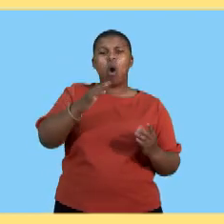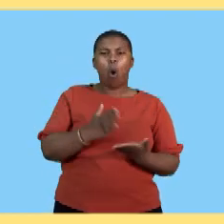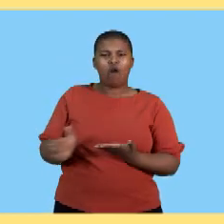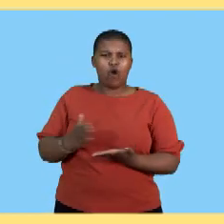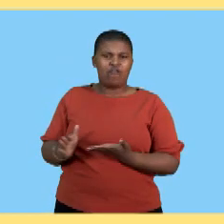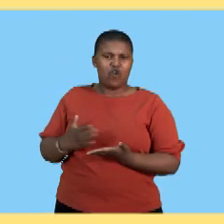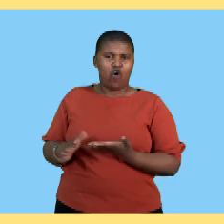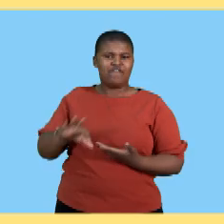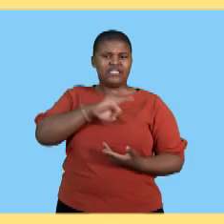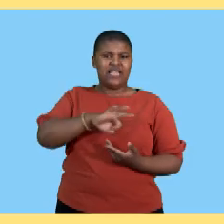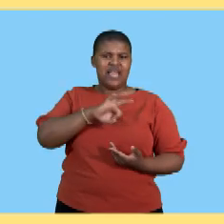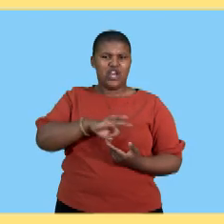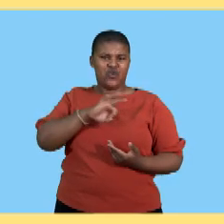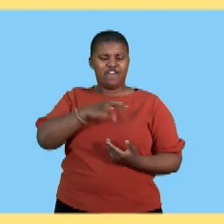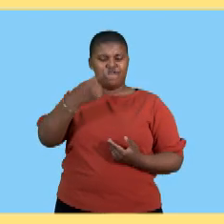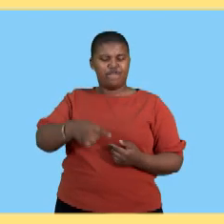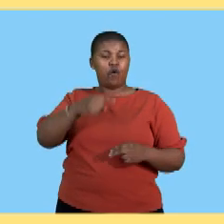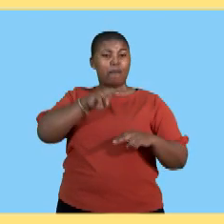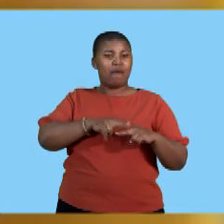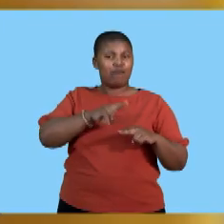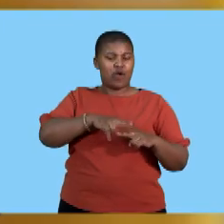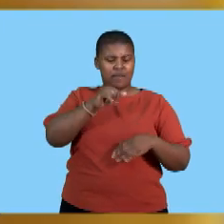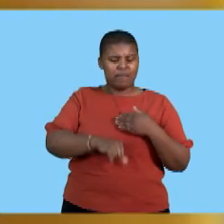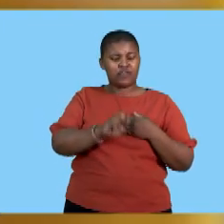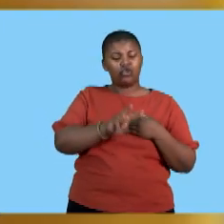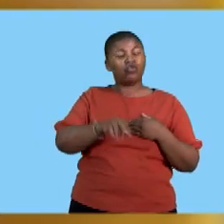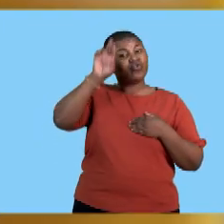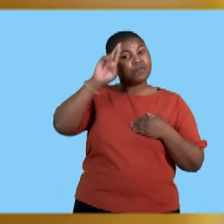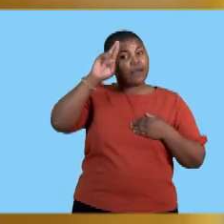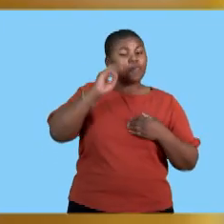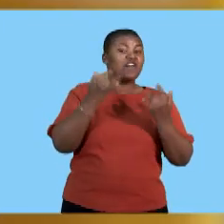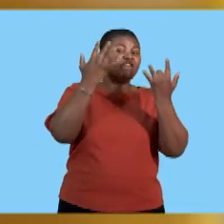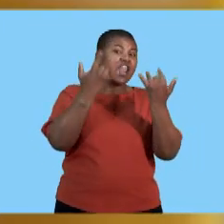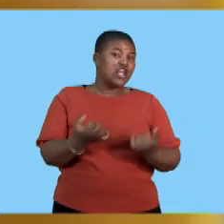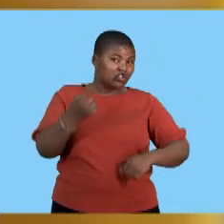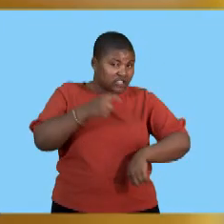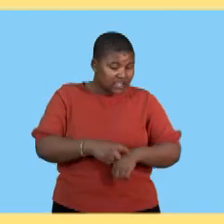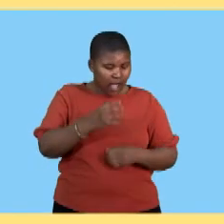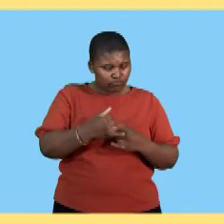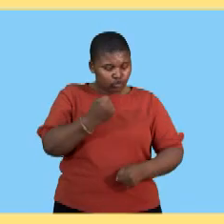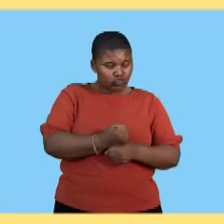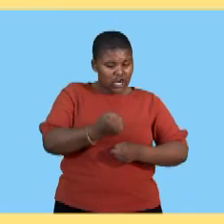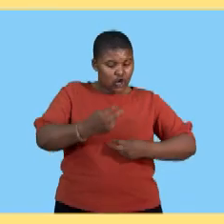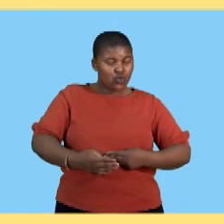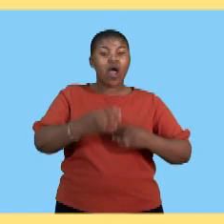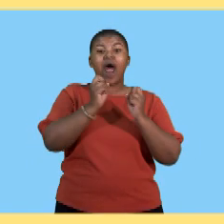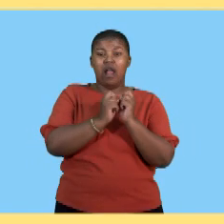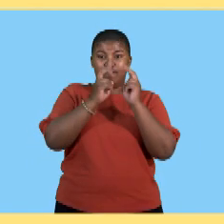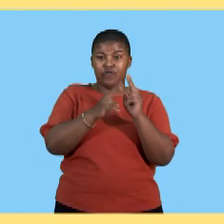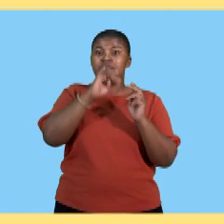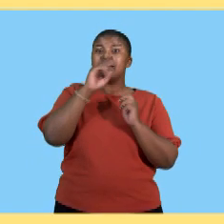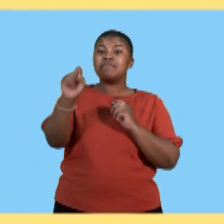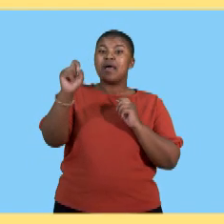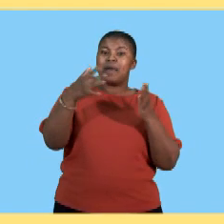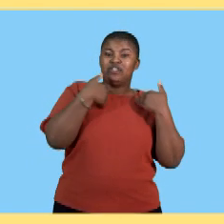salaries journal for February. So remember, our financial period is 12 months. This is beginning in